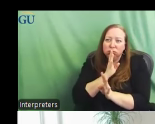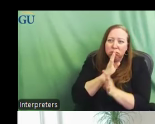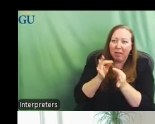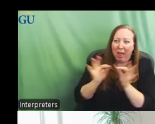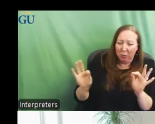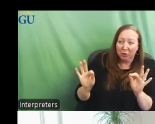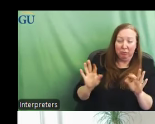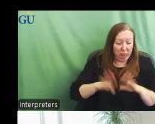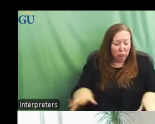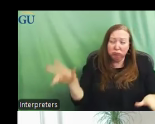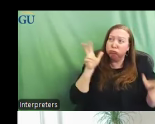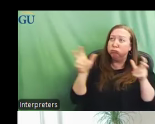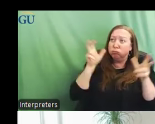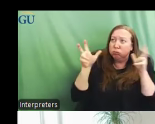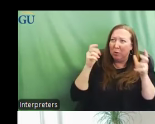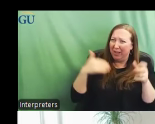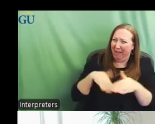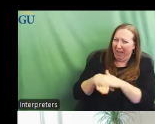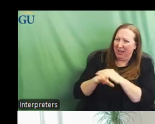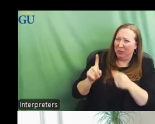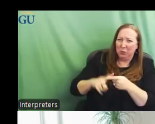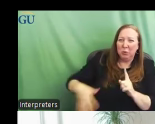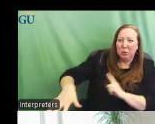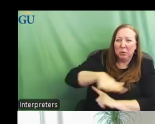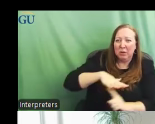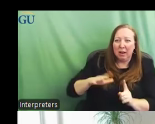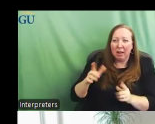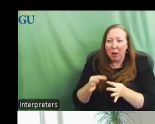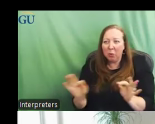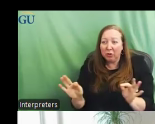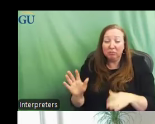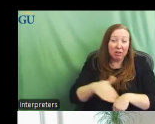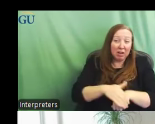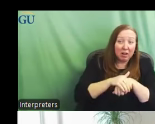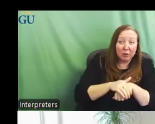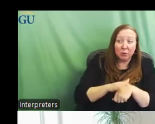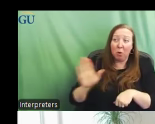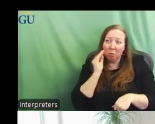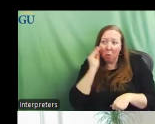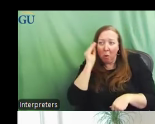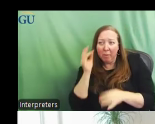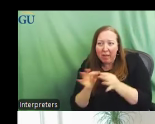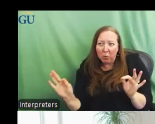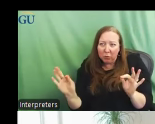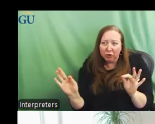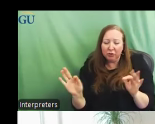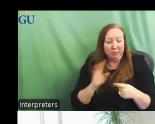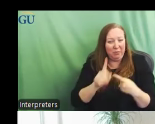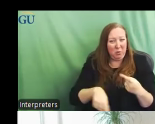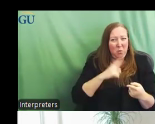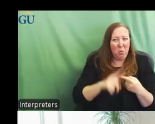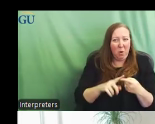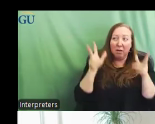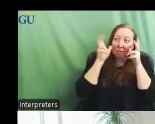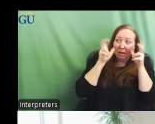language in the environment, whether that's English or a home language other than English. When the auditory